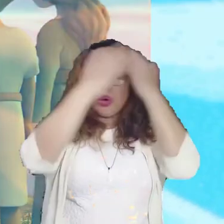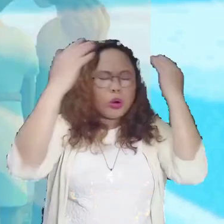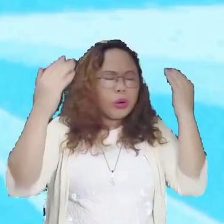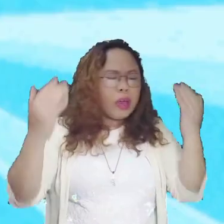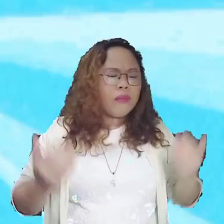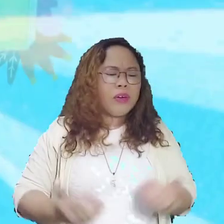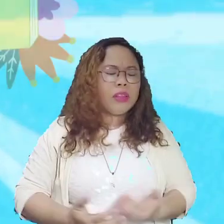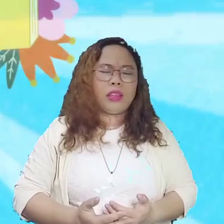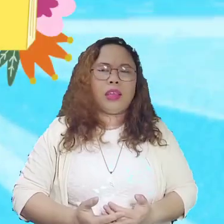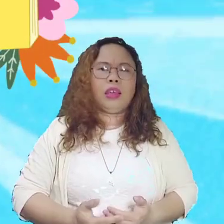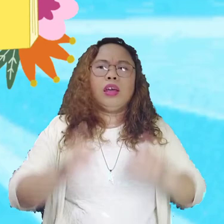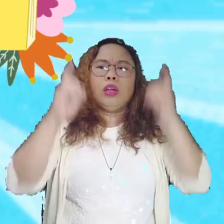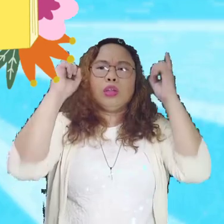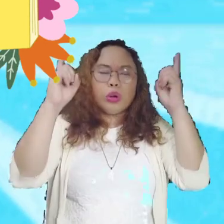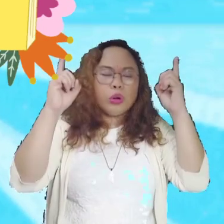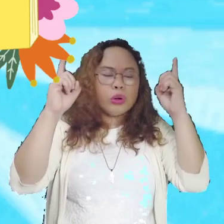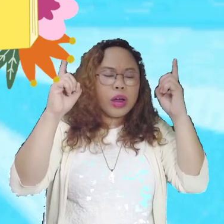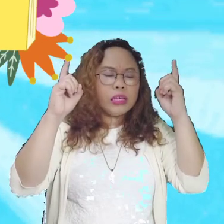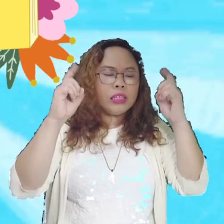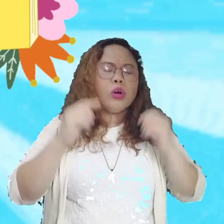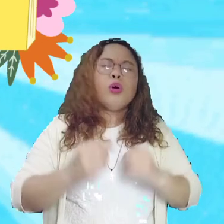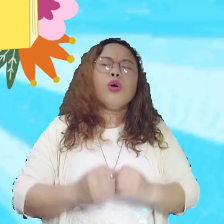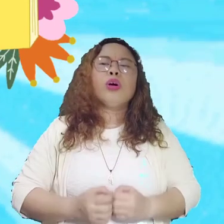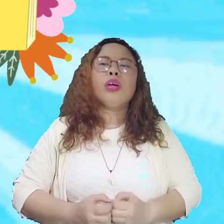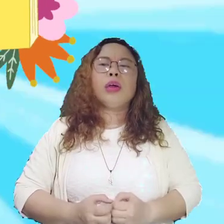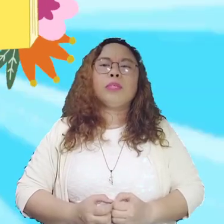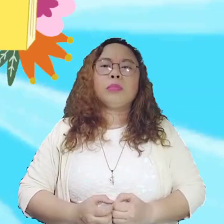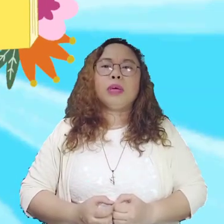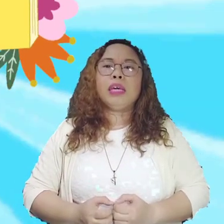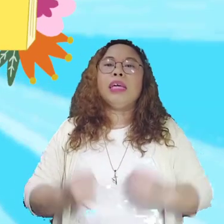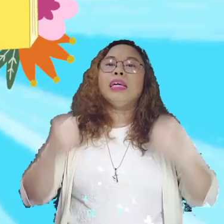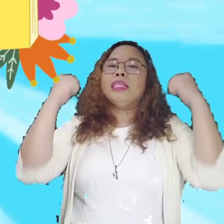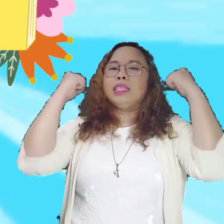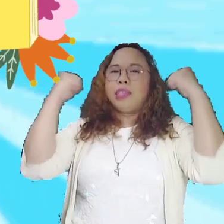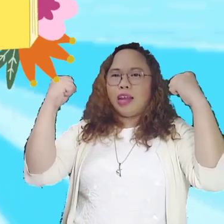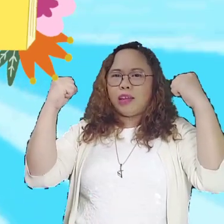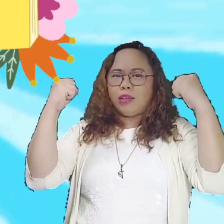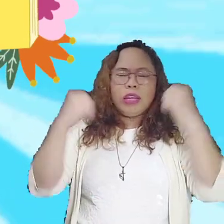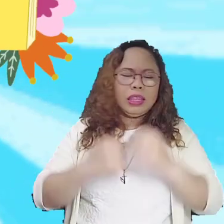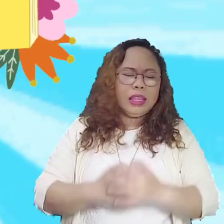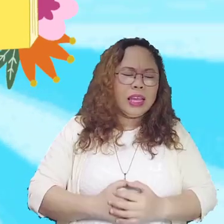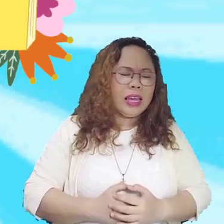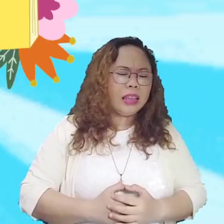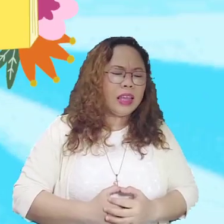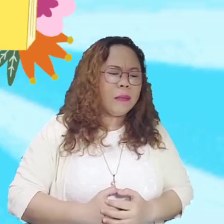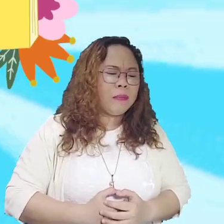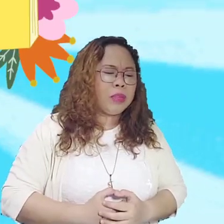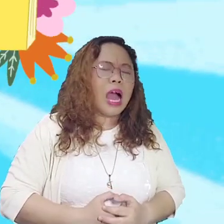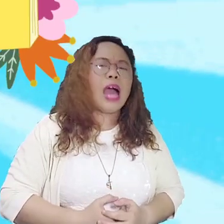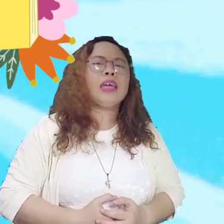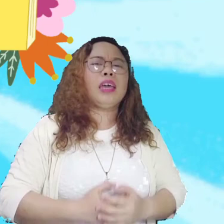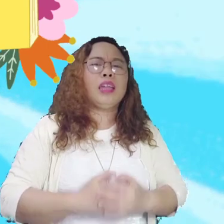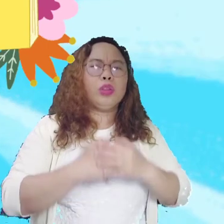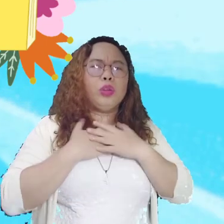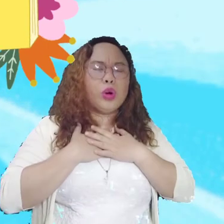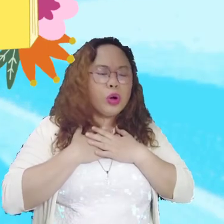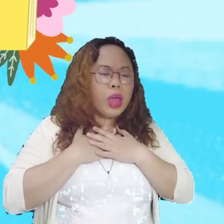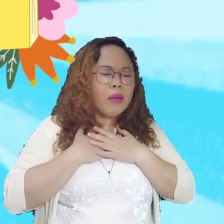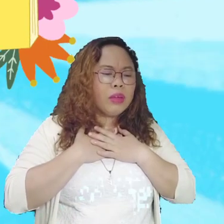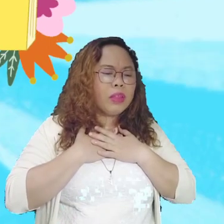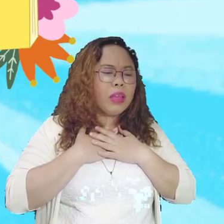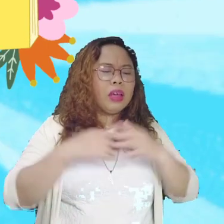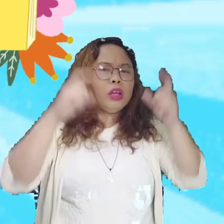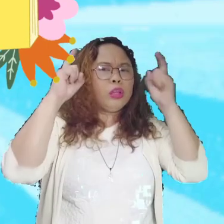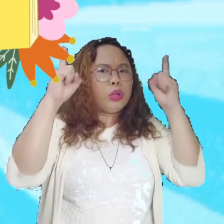i can do everything through christ who gives me strength i can